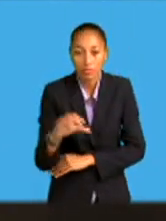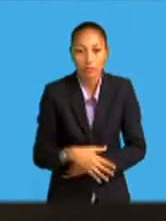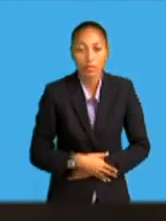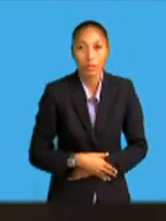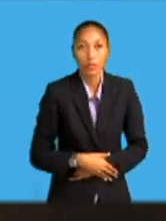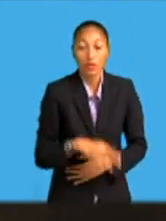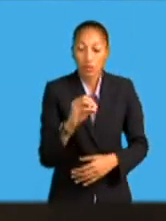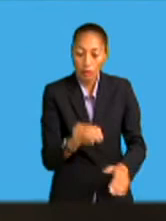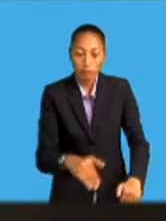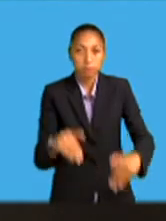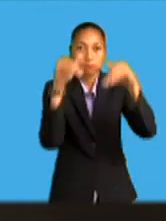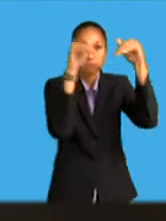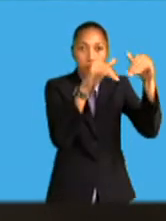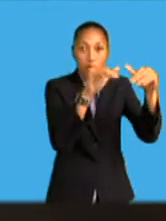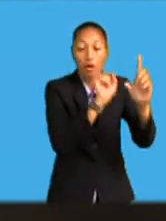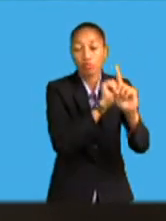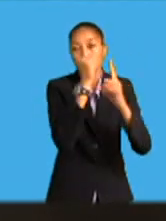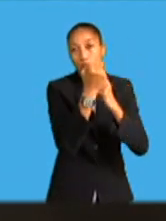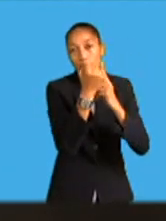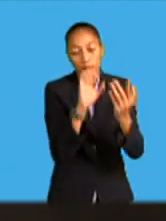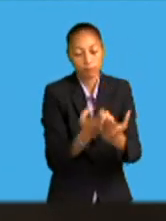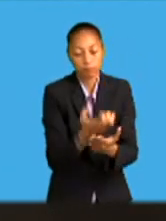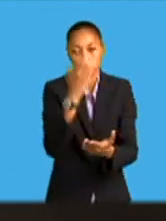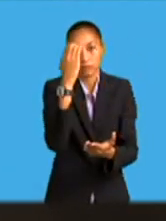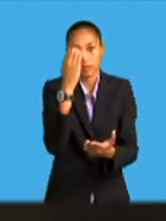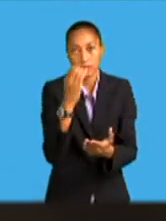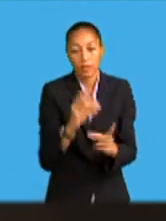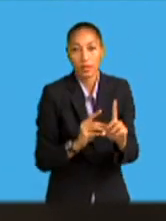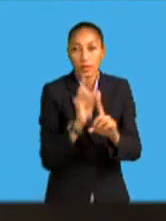in Fiji's social and economic development.